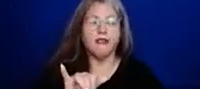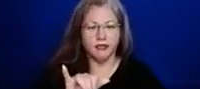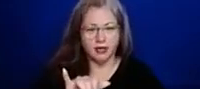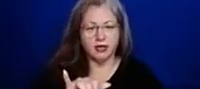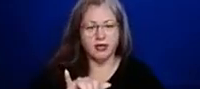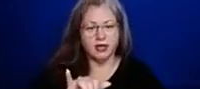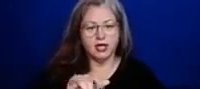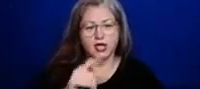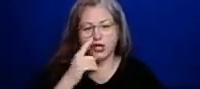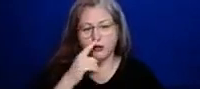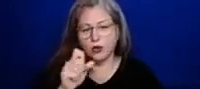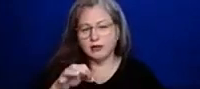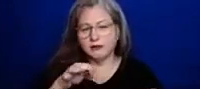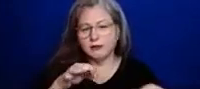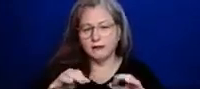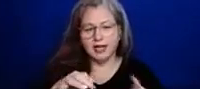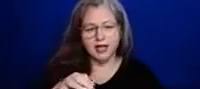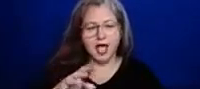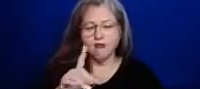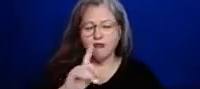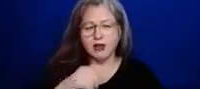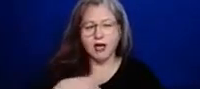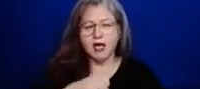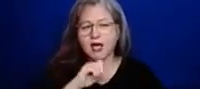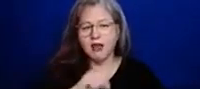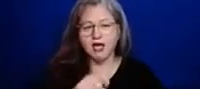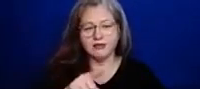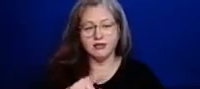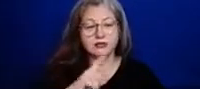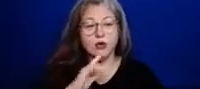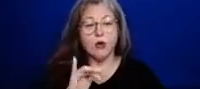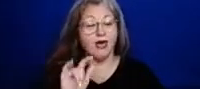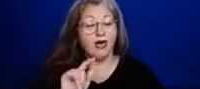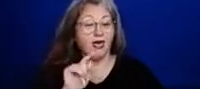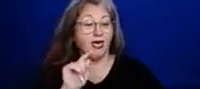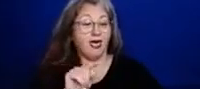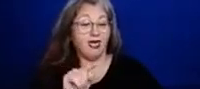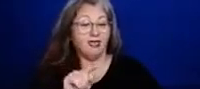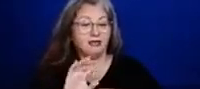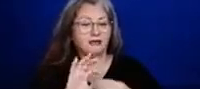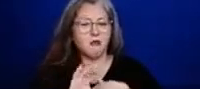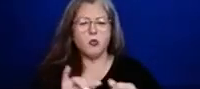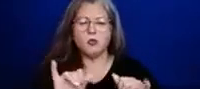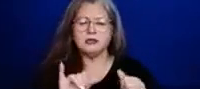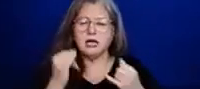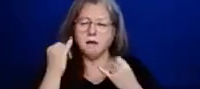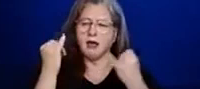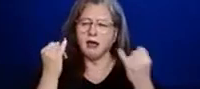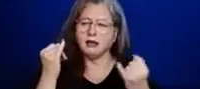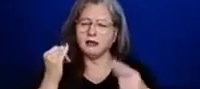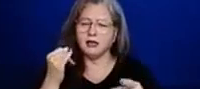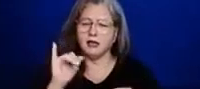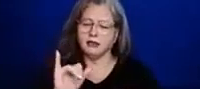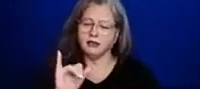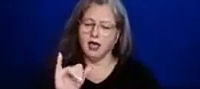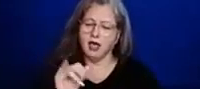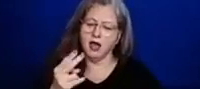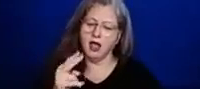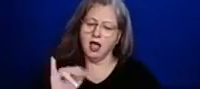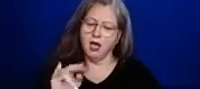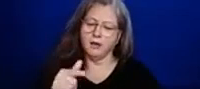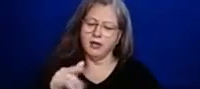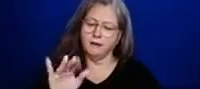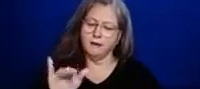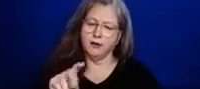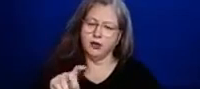If you can just talk a little bit about it. This is almost like the same idea, mm-hmm, of the